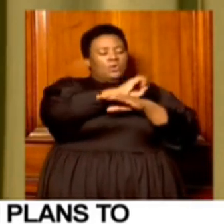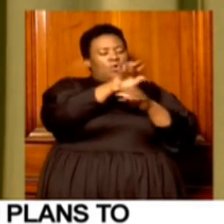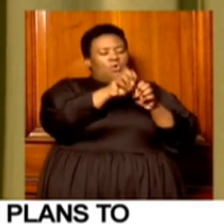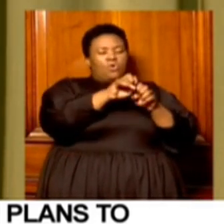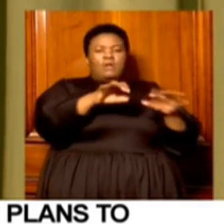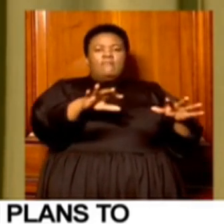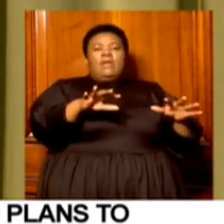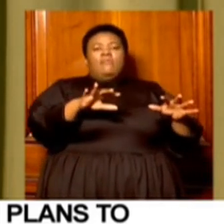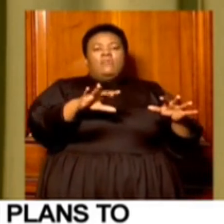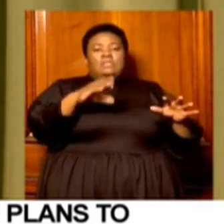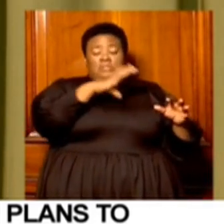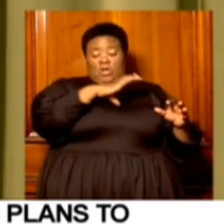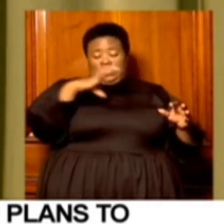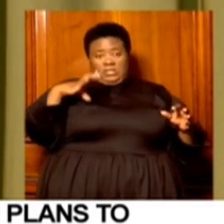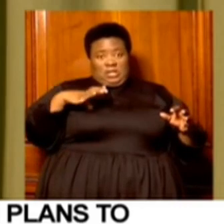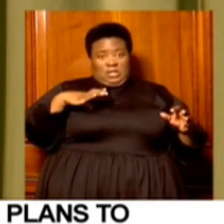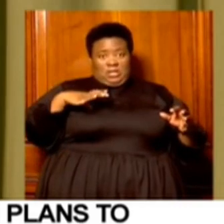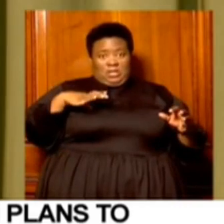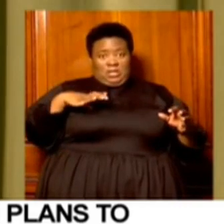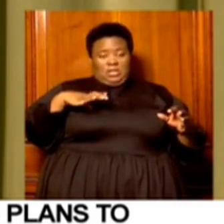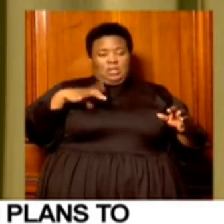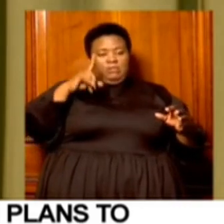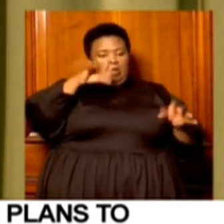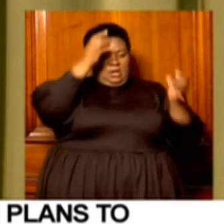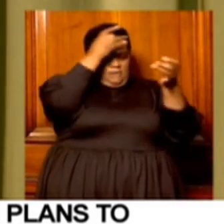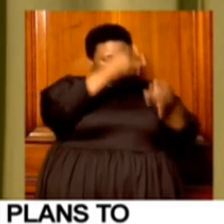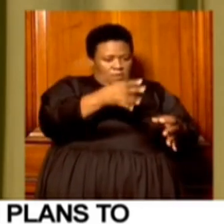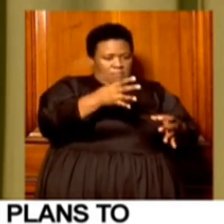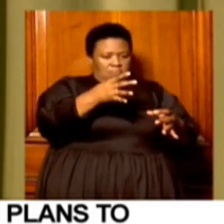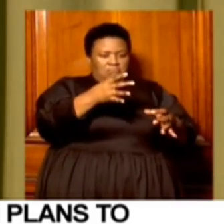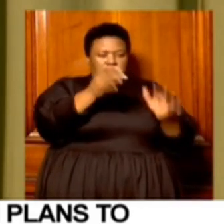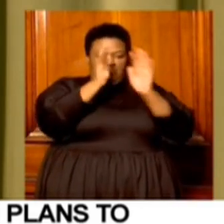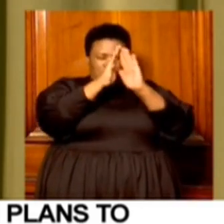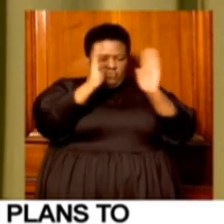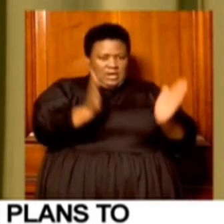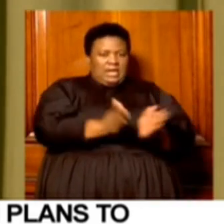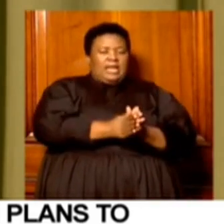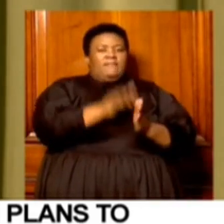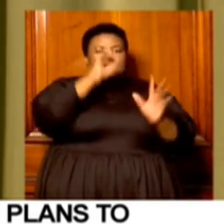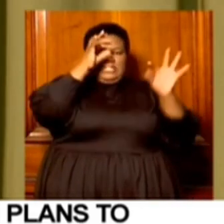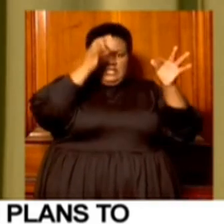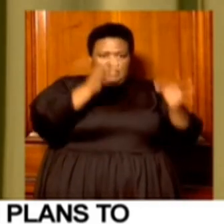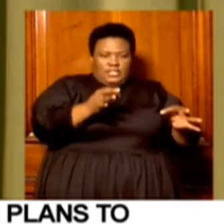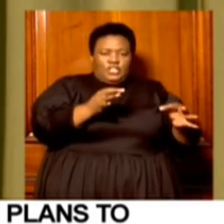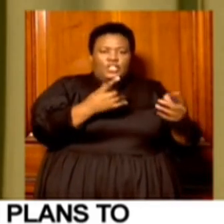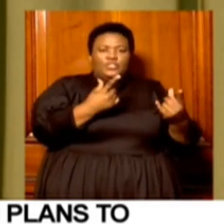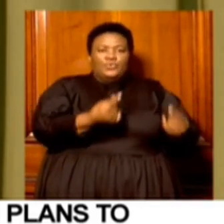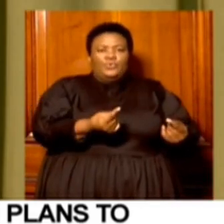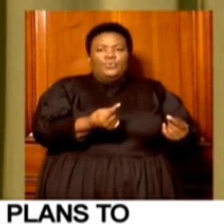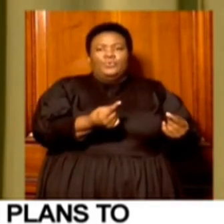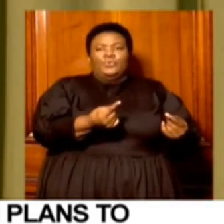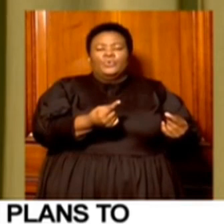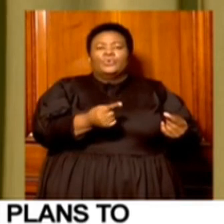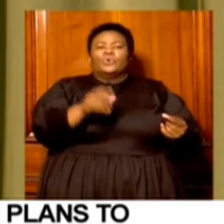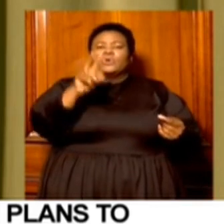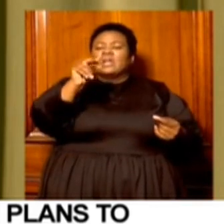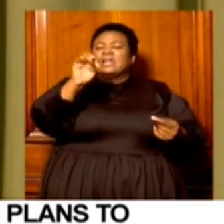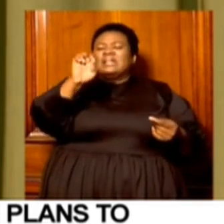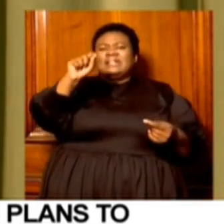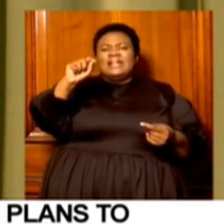is informed on all decisions that it takes by what is called the net joints. The net